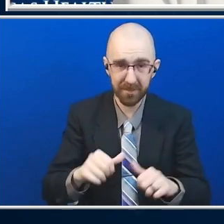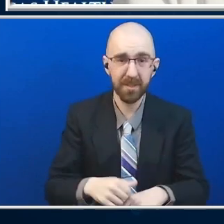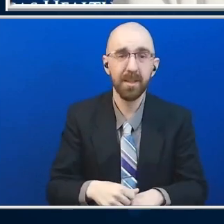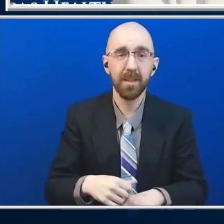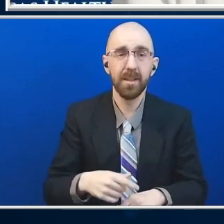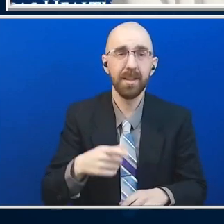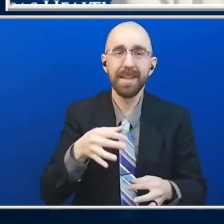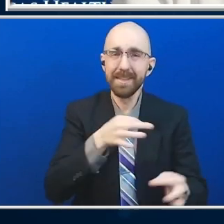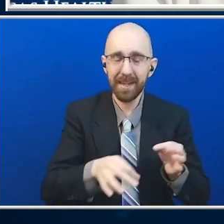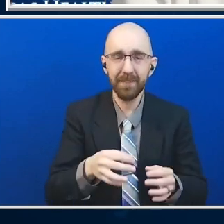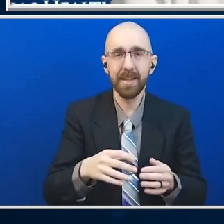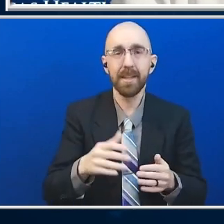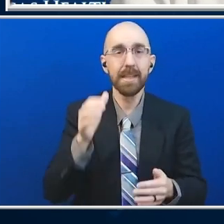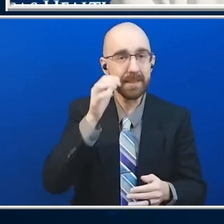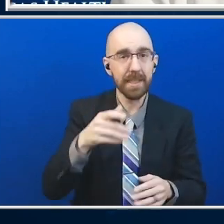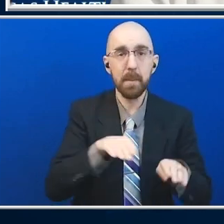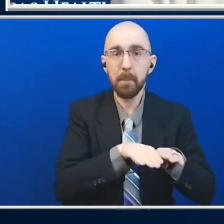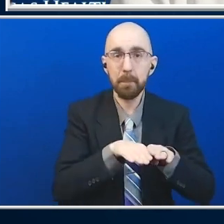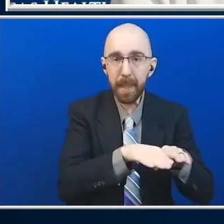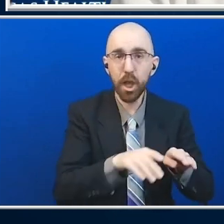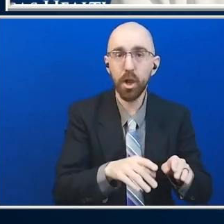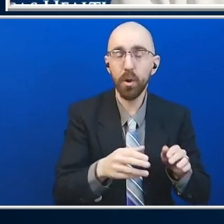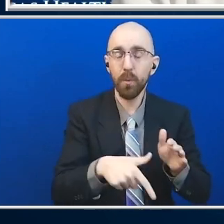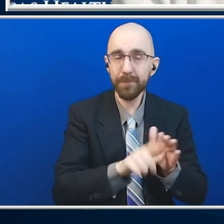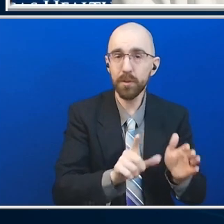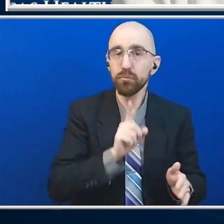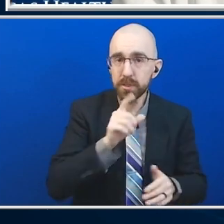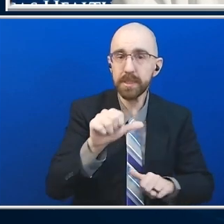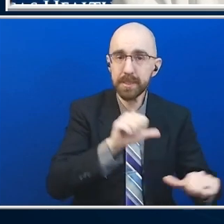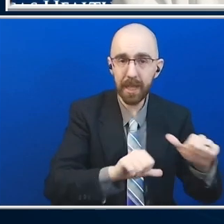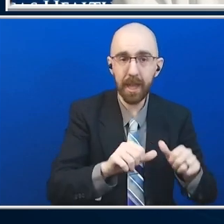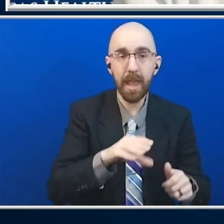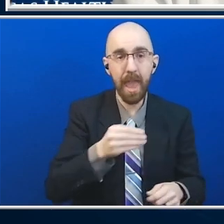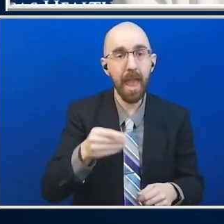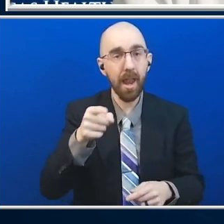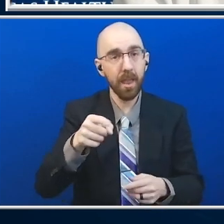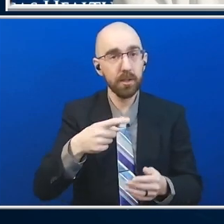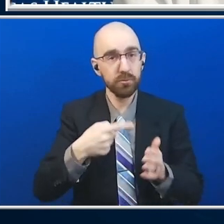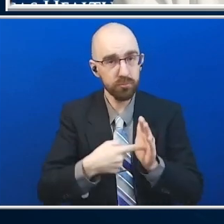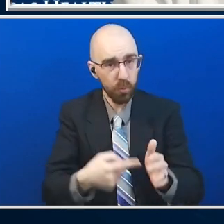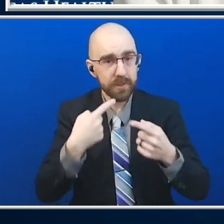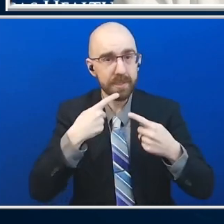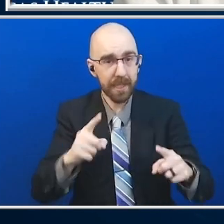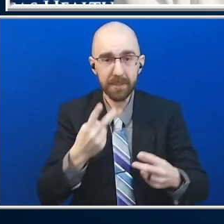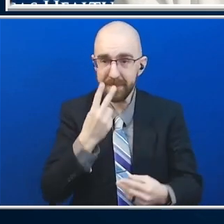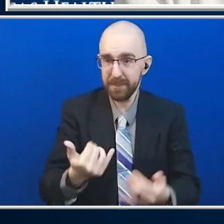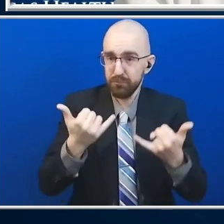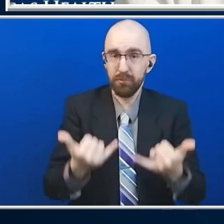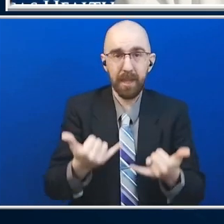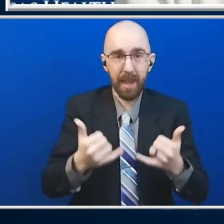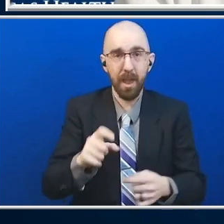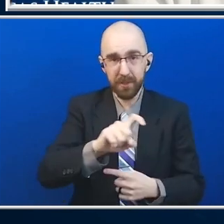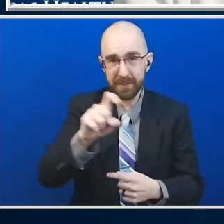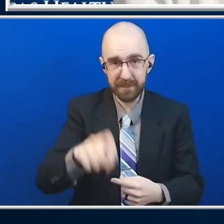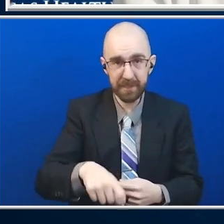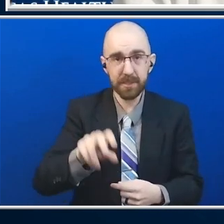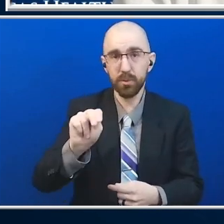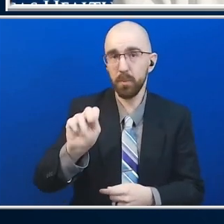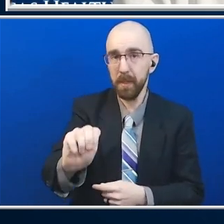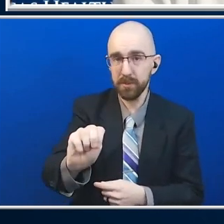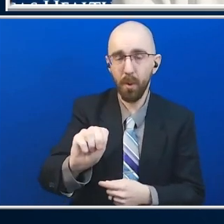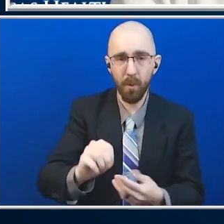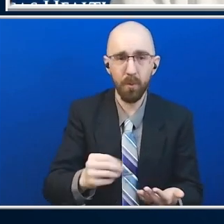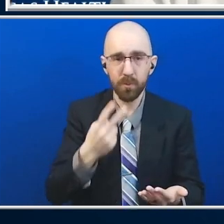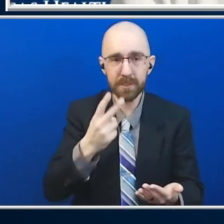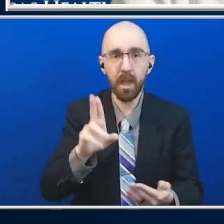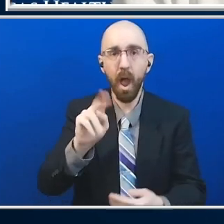to peer-reviewed real science and the marked success, including what we see right now in Texas and New Mexico, where it's the unvaccinated